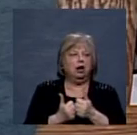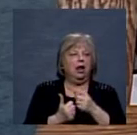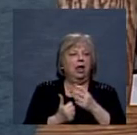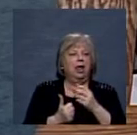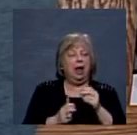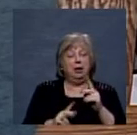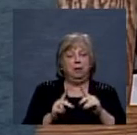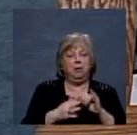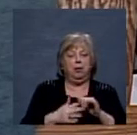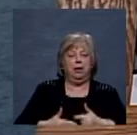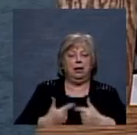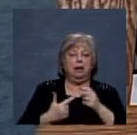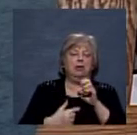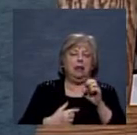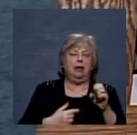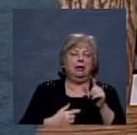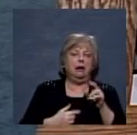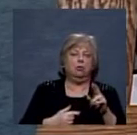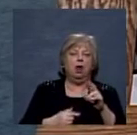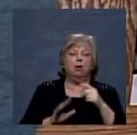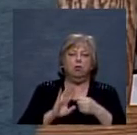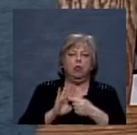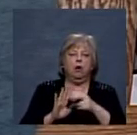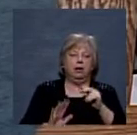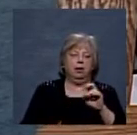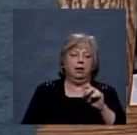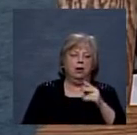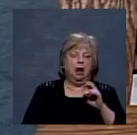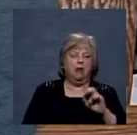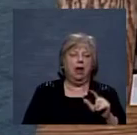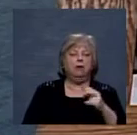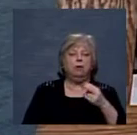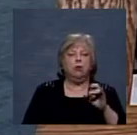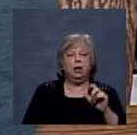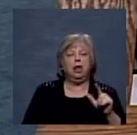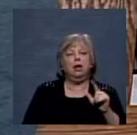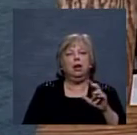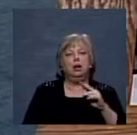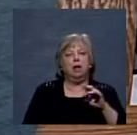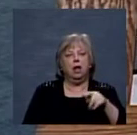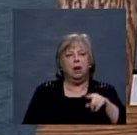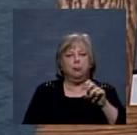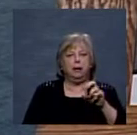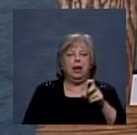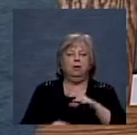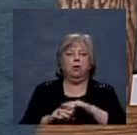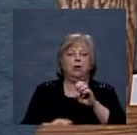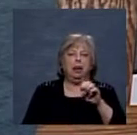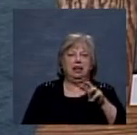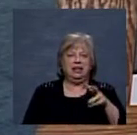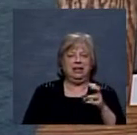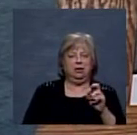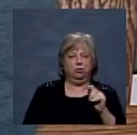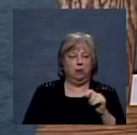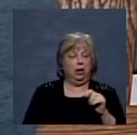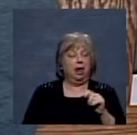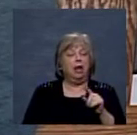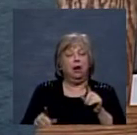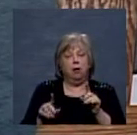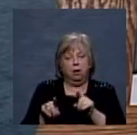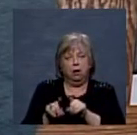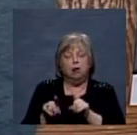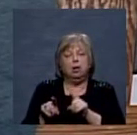regarding the Nathaniel Hill Community Complex at 2500 East 6th Street. And I also have with me Mr.